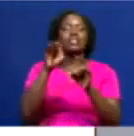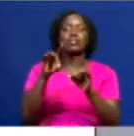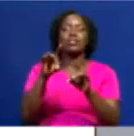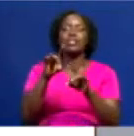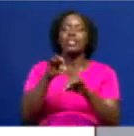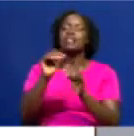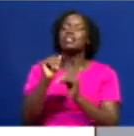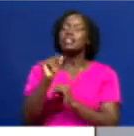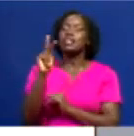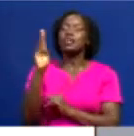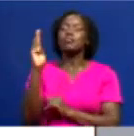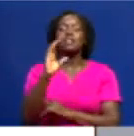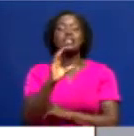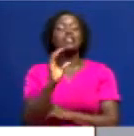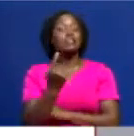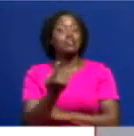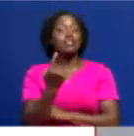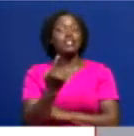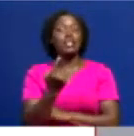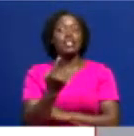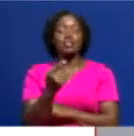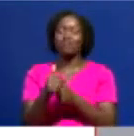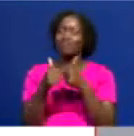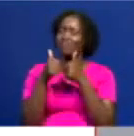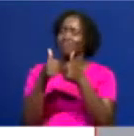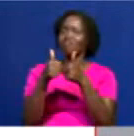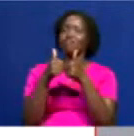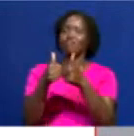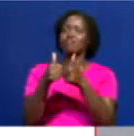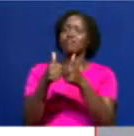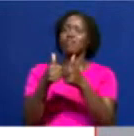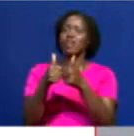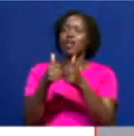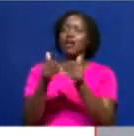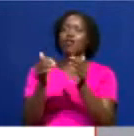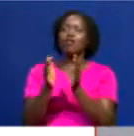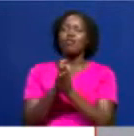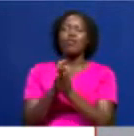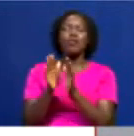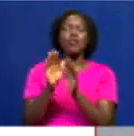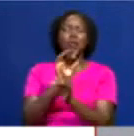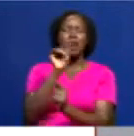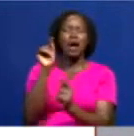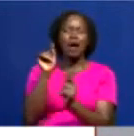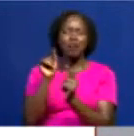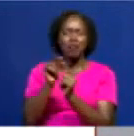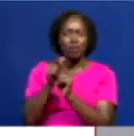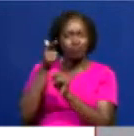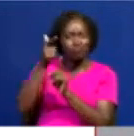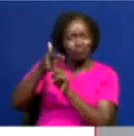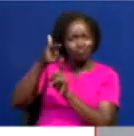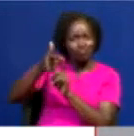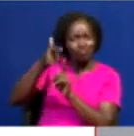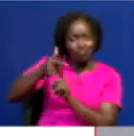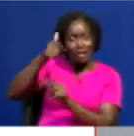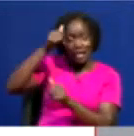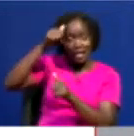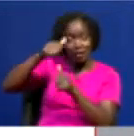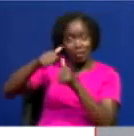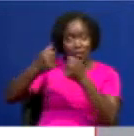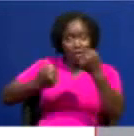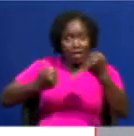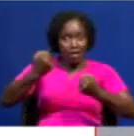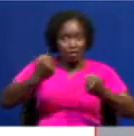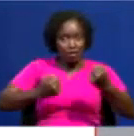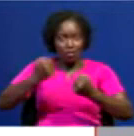national broadcaster, KBC, and giving them a thumbs up for the end-to-end coverage that they gave the rally. Remember, the rally